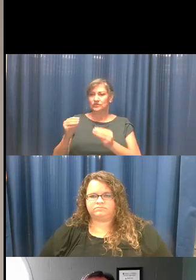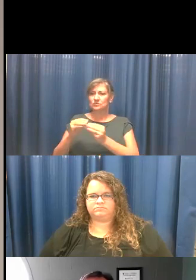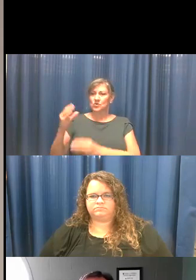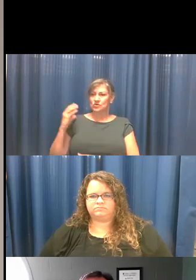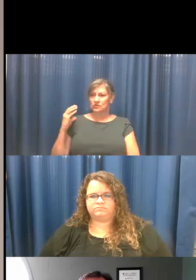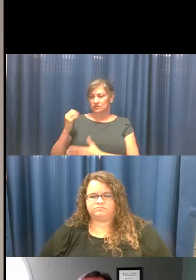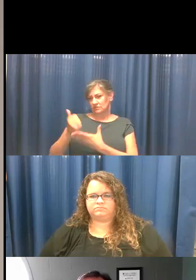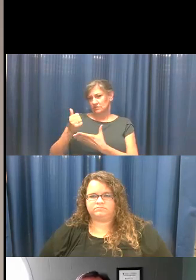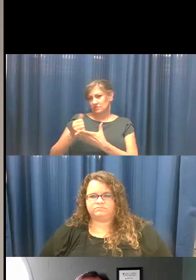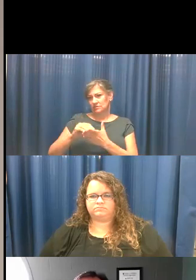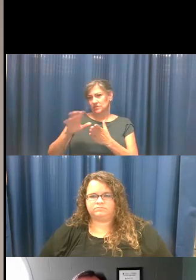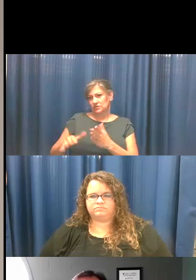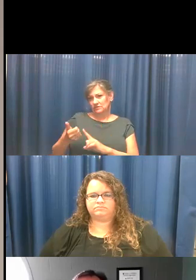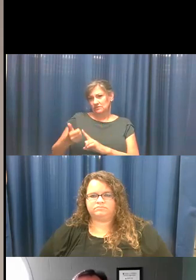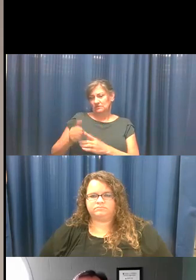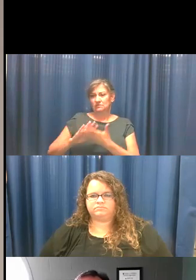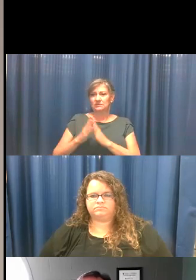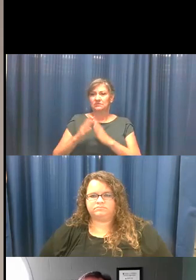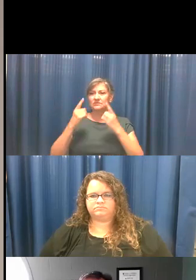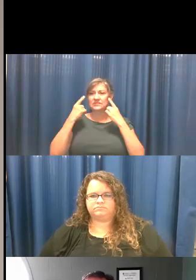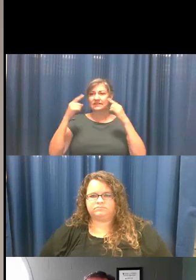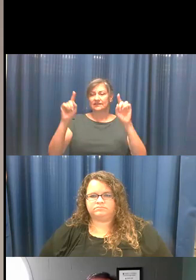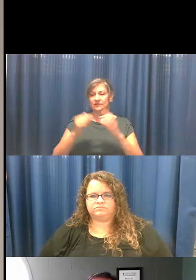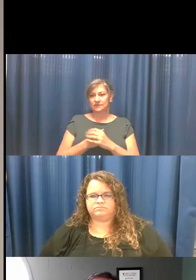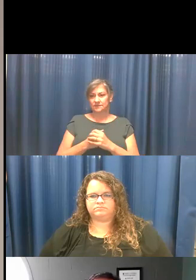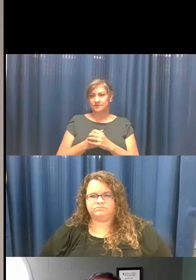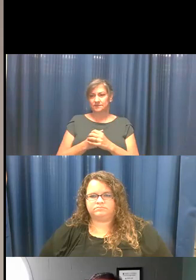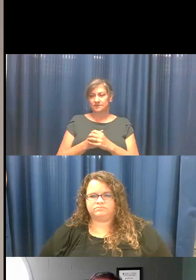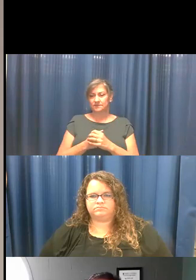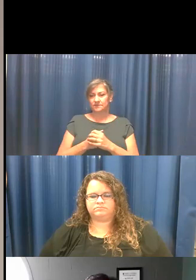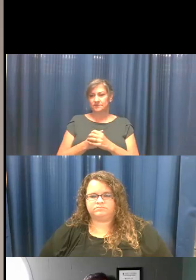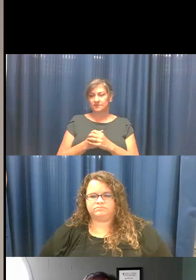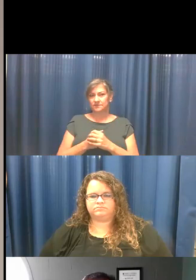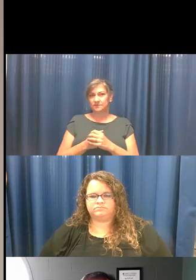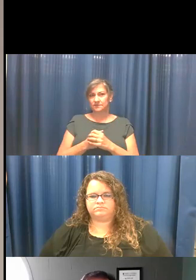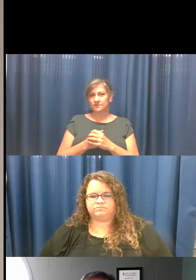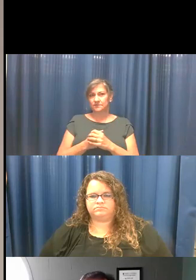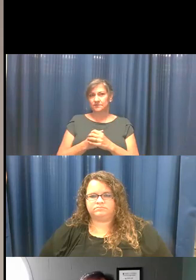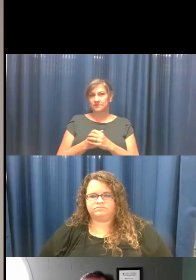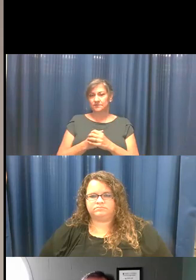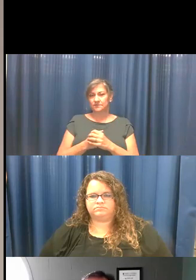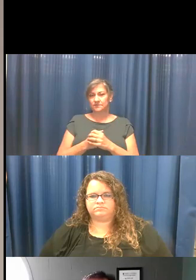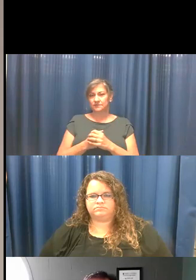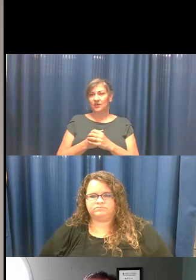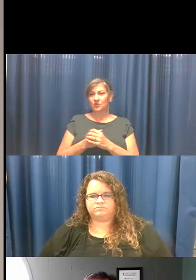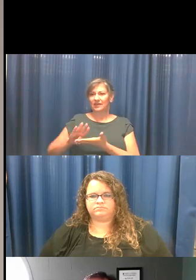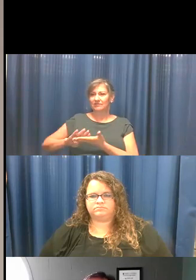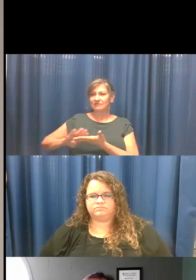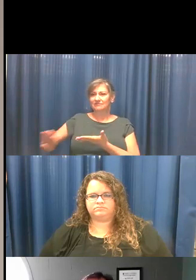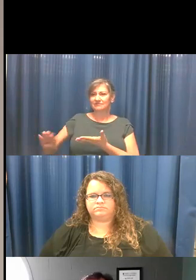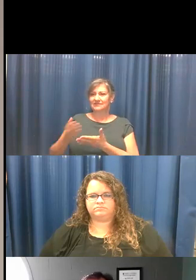help our students be successful. We have covered or forgiven student